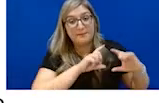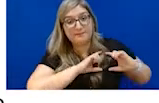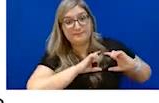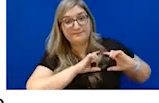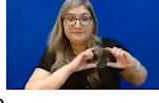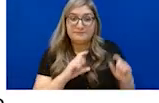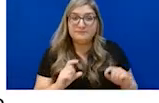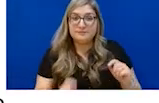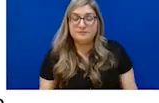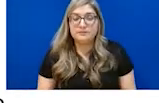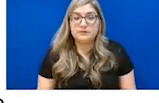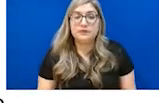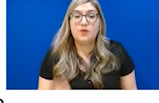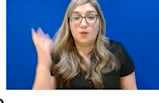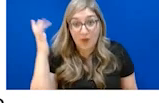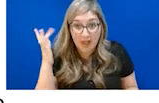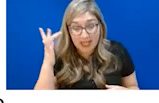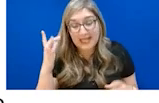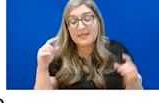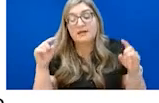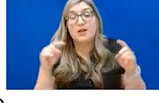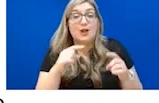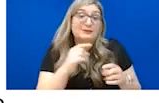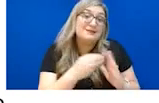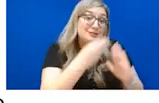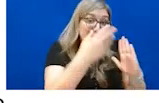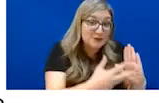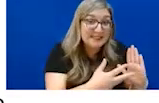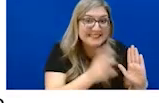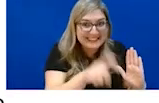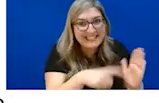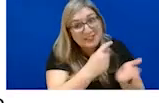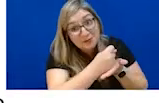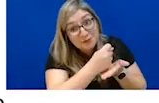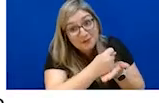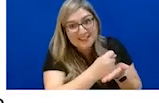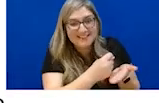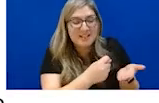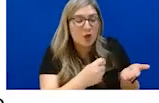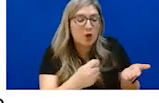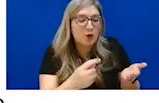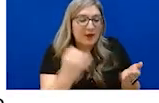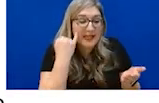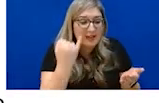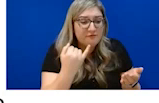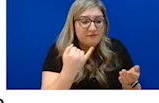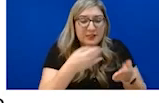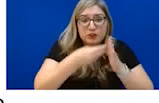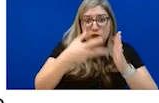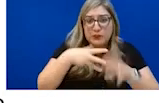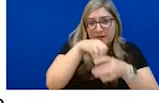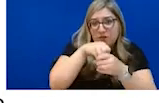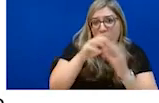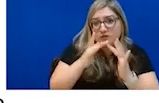colleges need tutoring. And just because you're taking an online class doesn't mean that you should be kept from